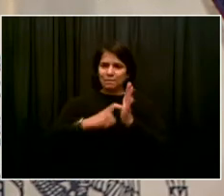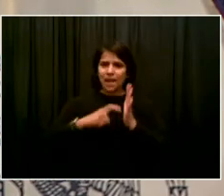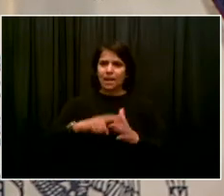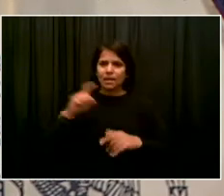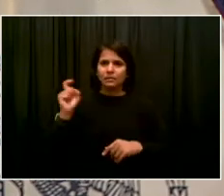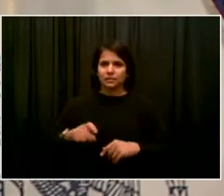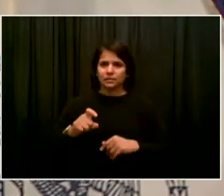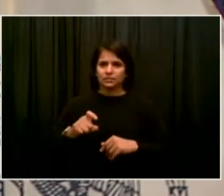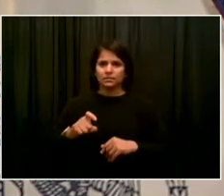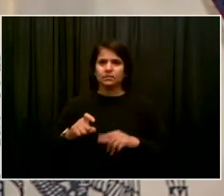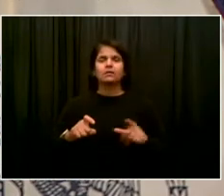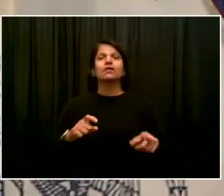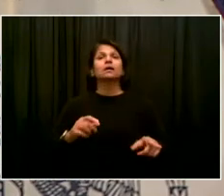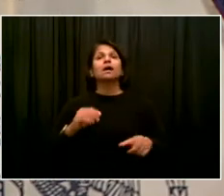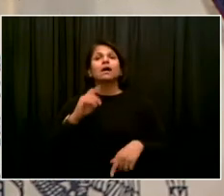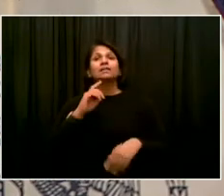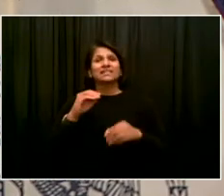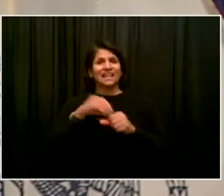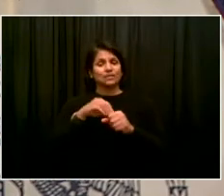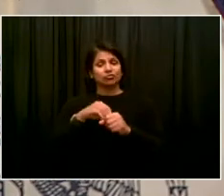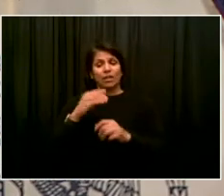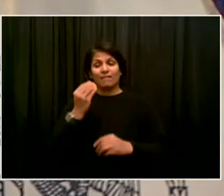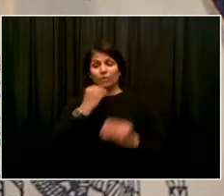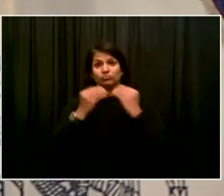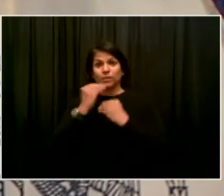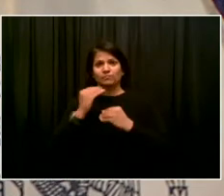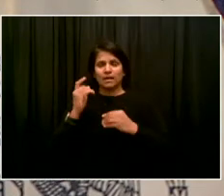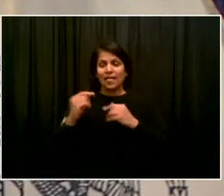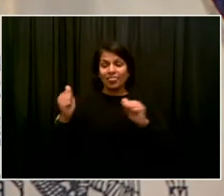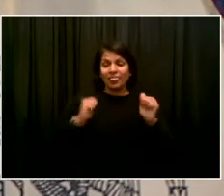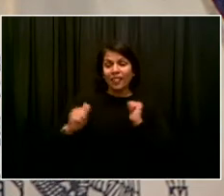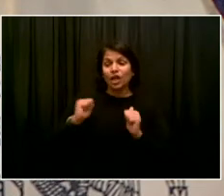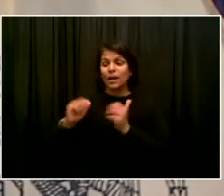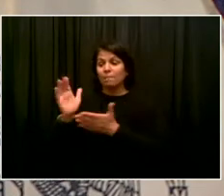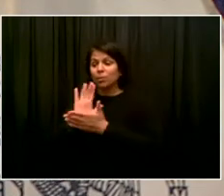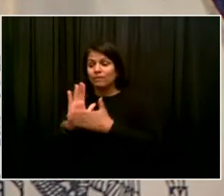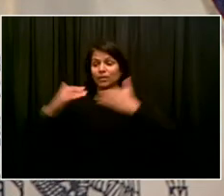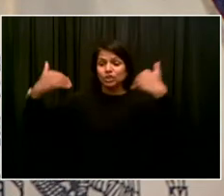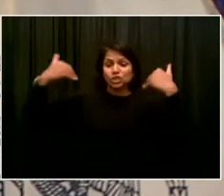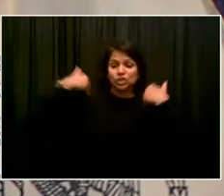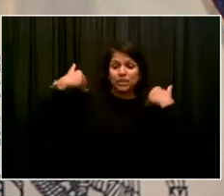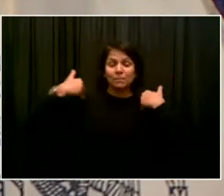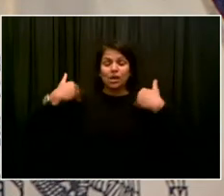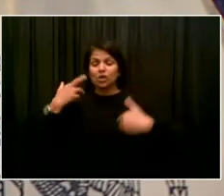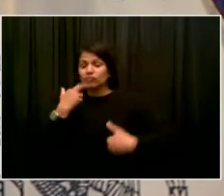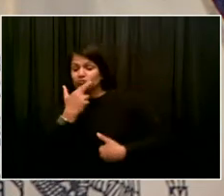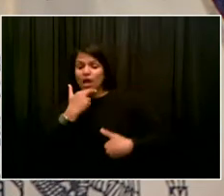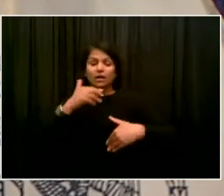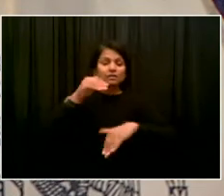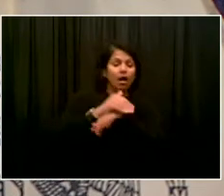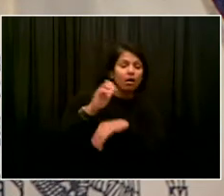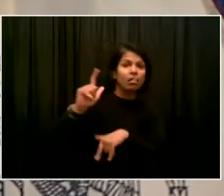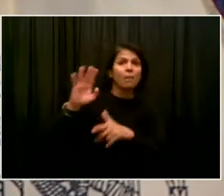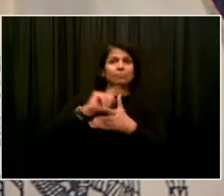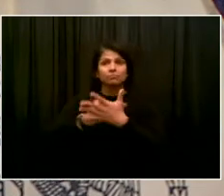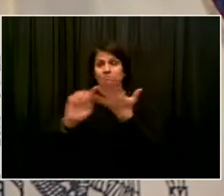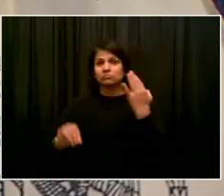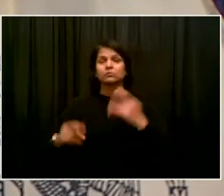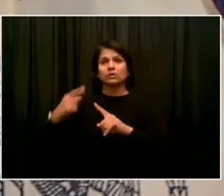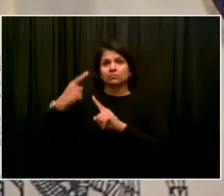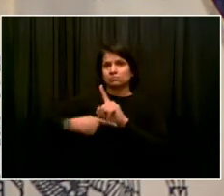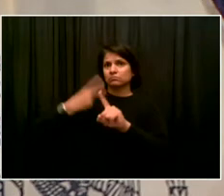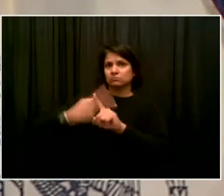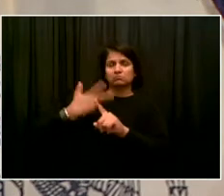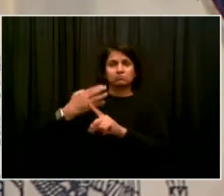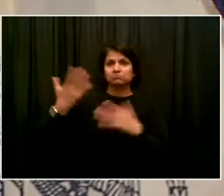dining, entertainment, and fitness now for months and months. So for anyone to be able